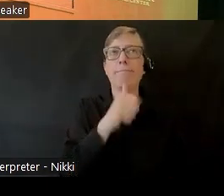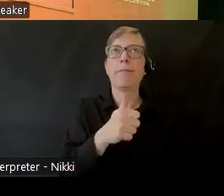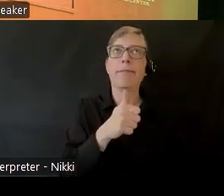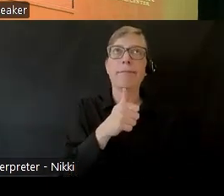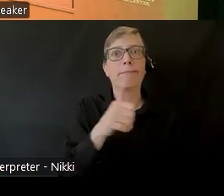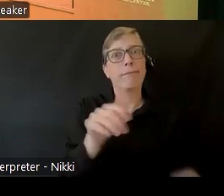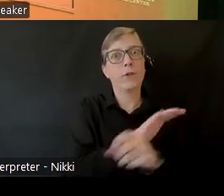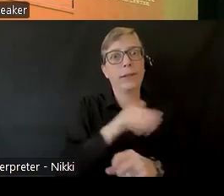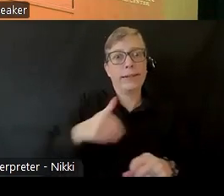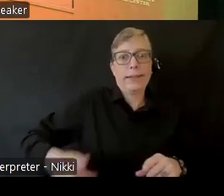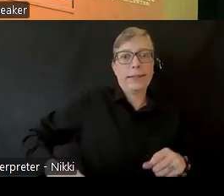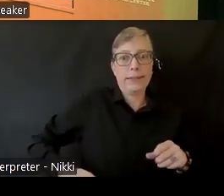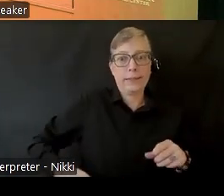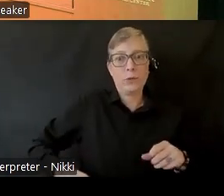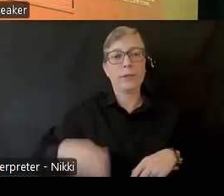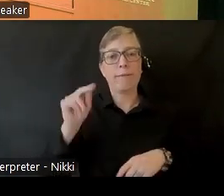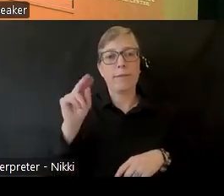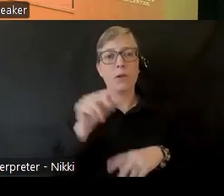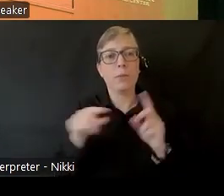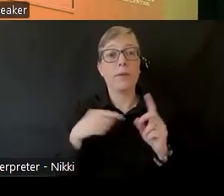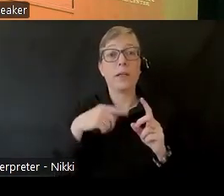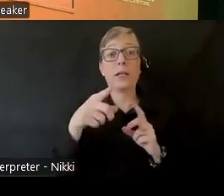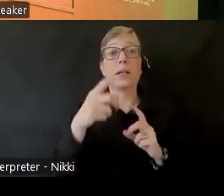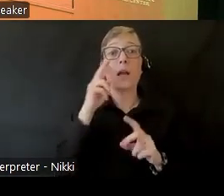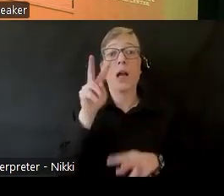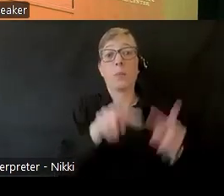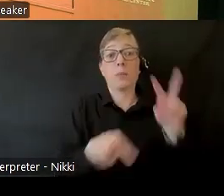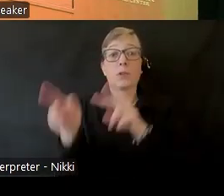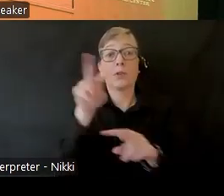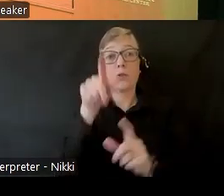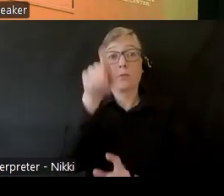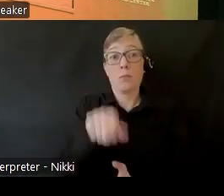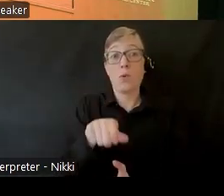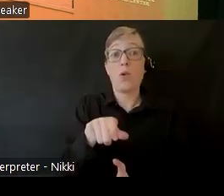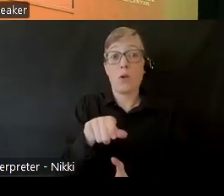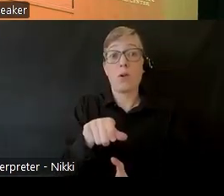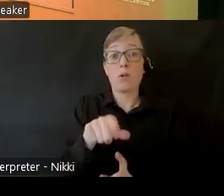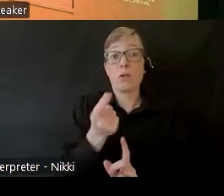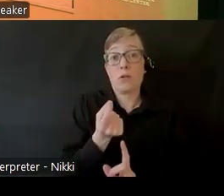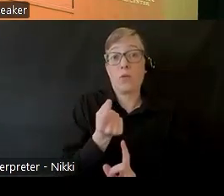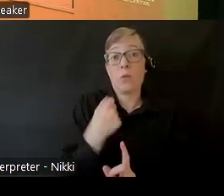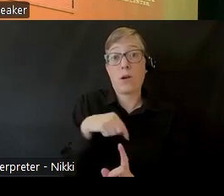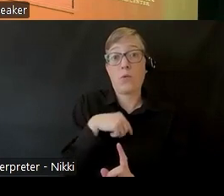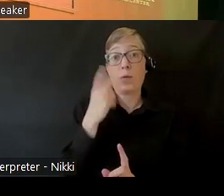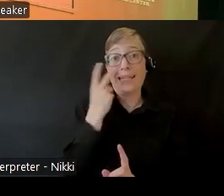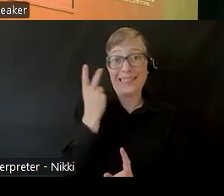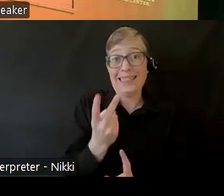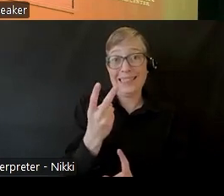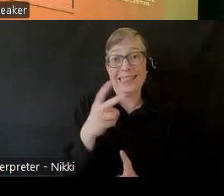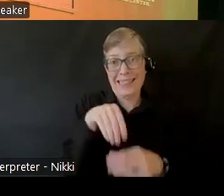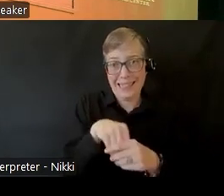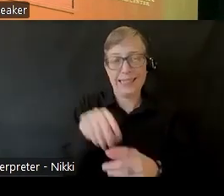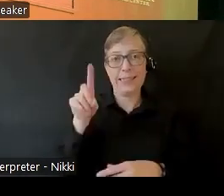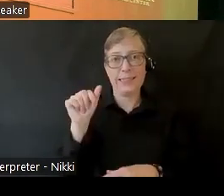I'm trying to say here is the observed bar is what's observed in the data, right? So the average acute